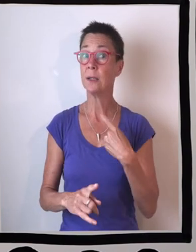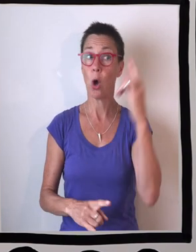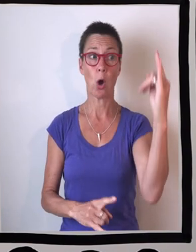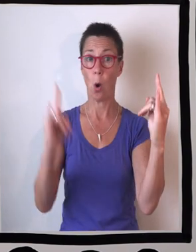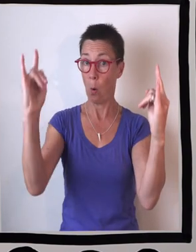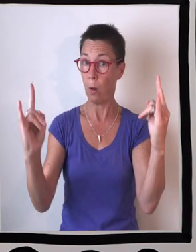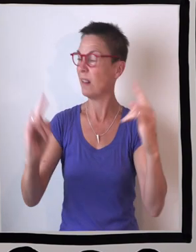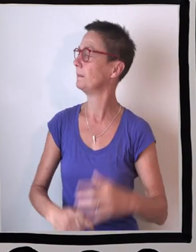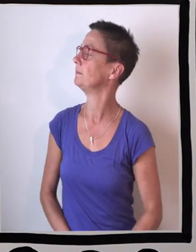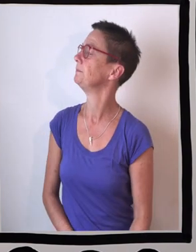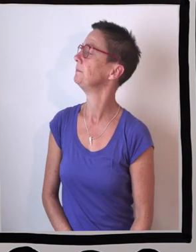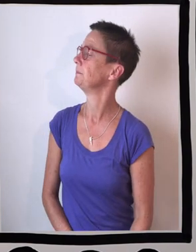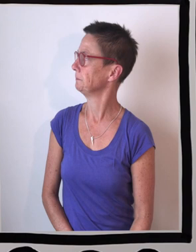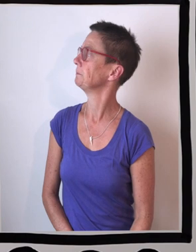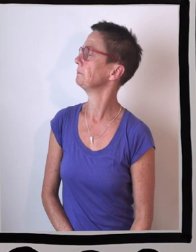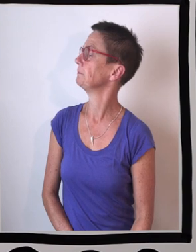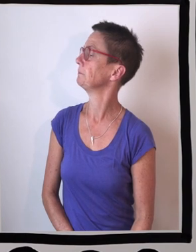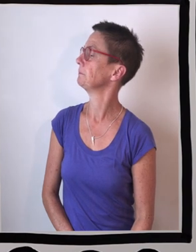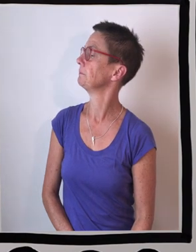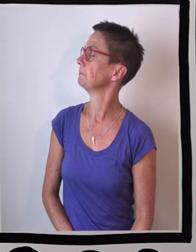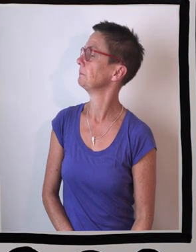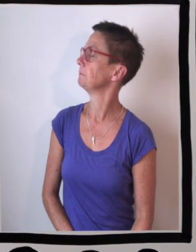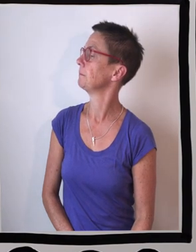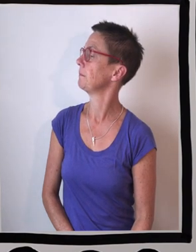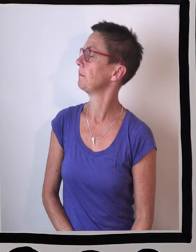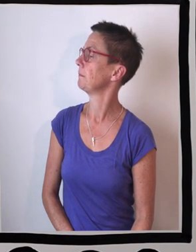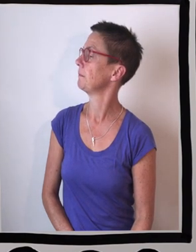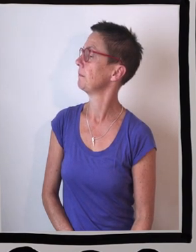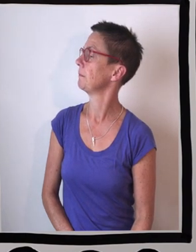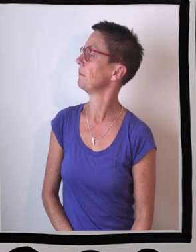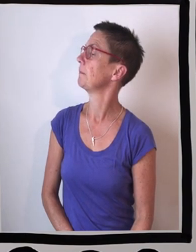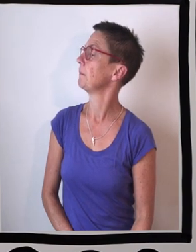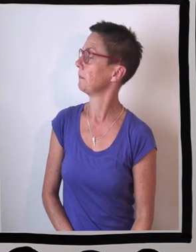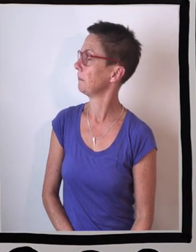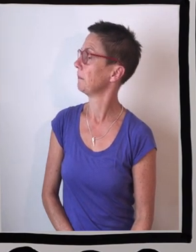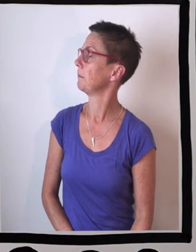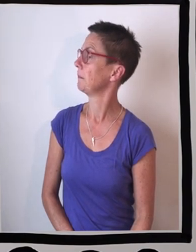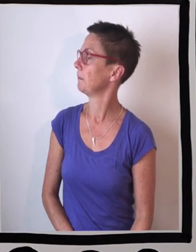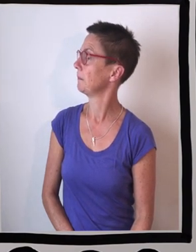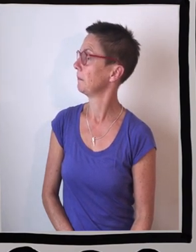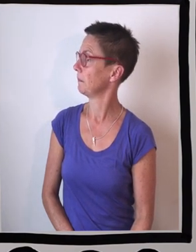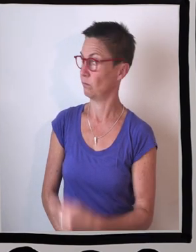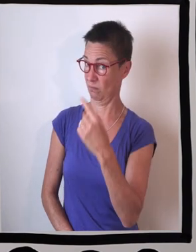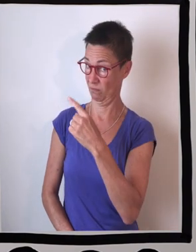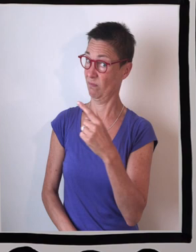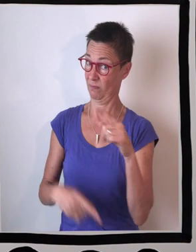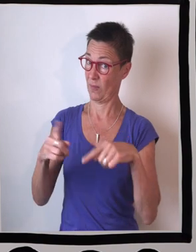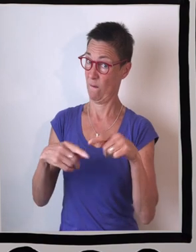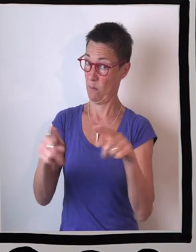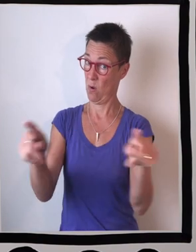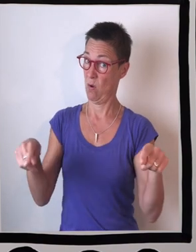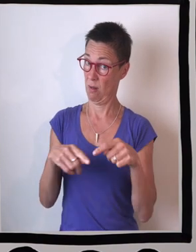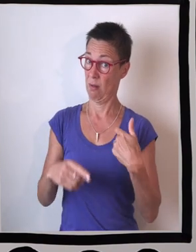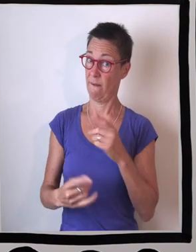a rectangle goal here, with a smaller rectangle bit in the middle for penalty shootouts. And